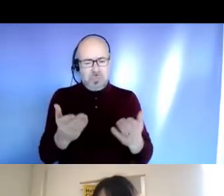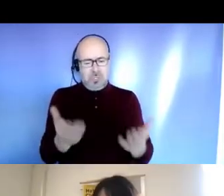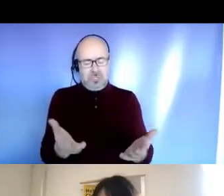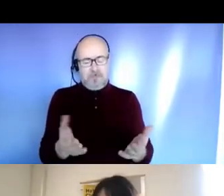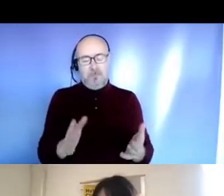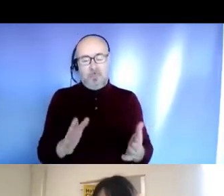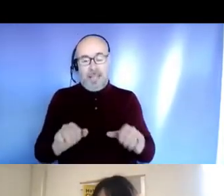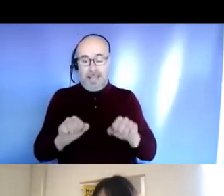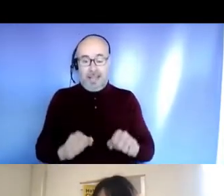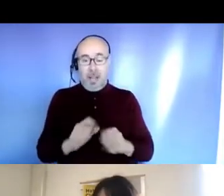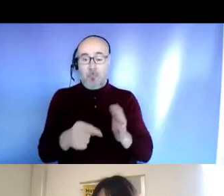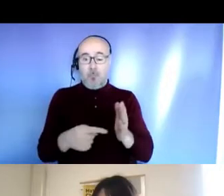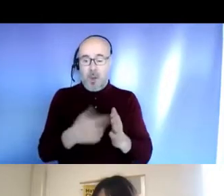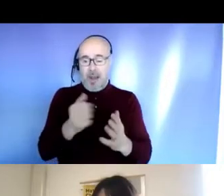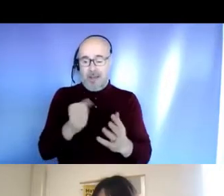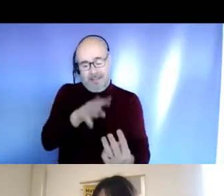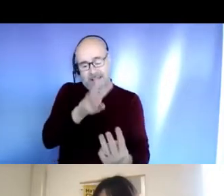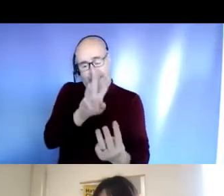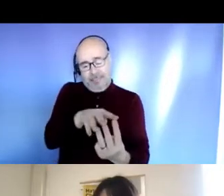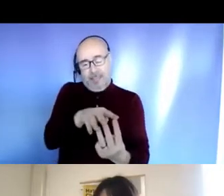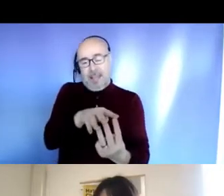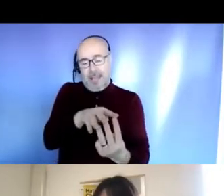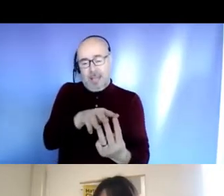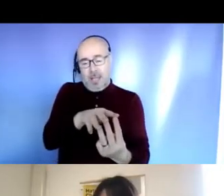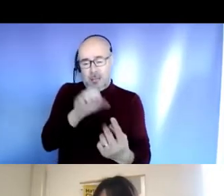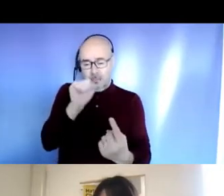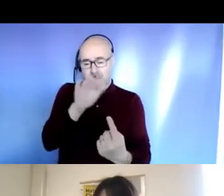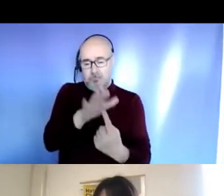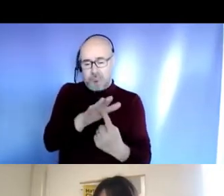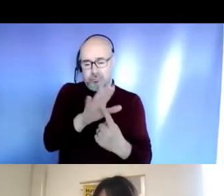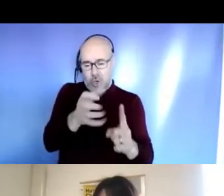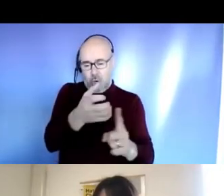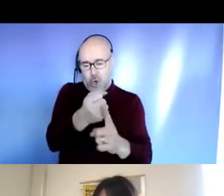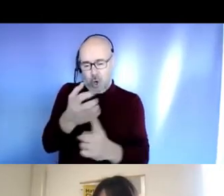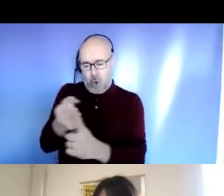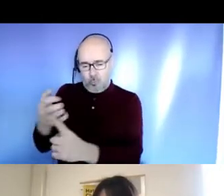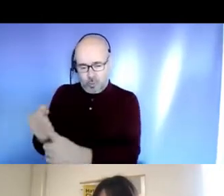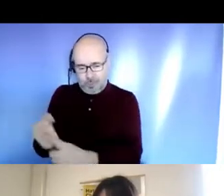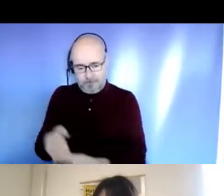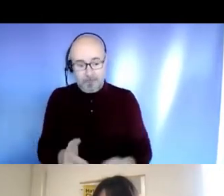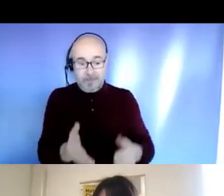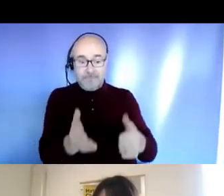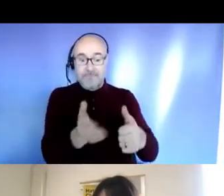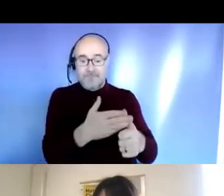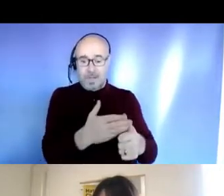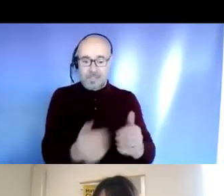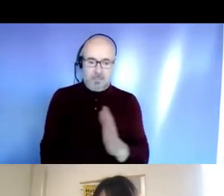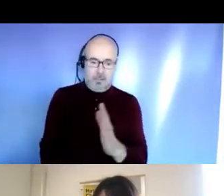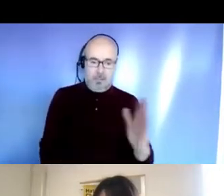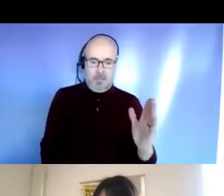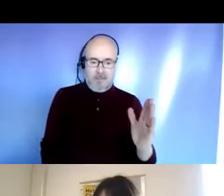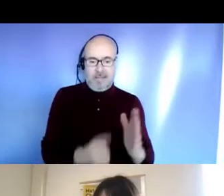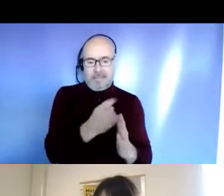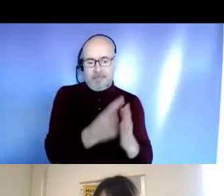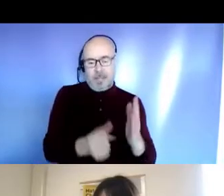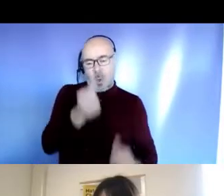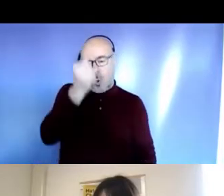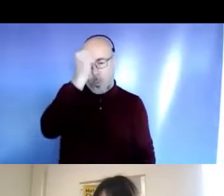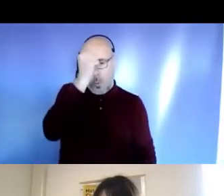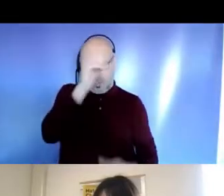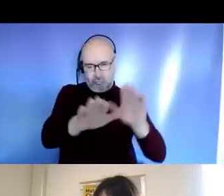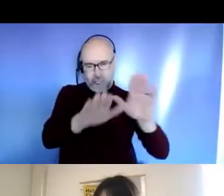objectives: to focus on improving disability awareness around people using public transport. It needs